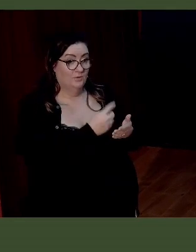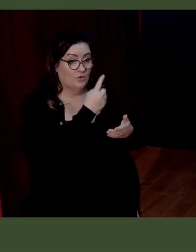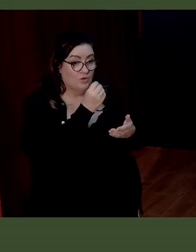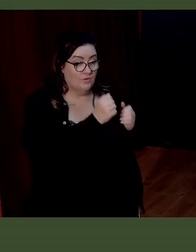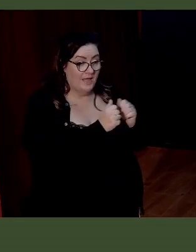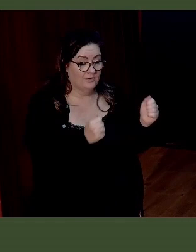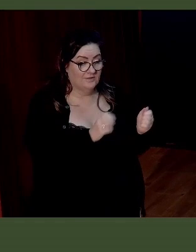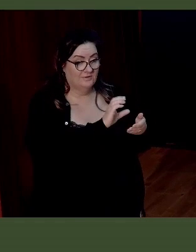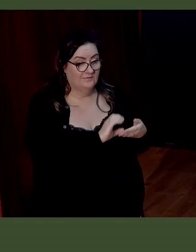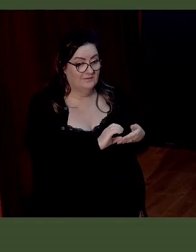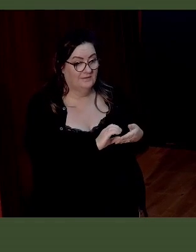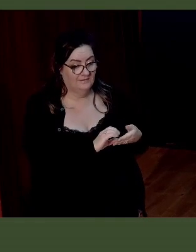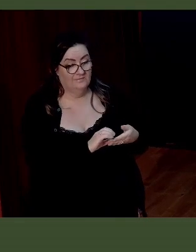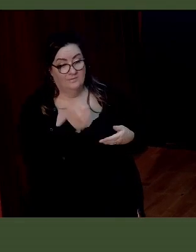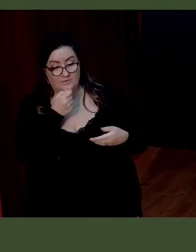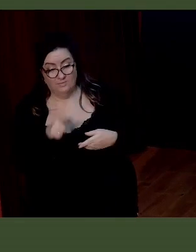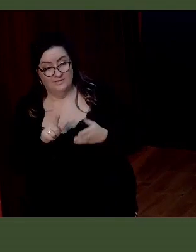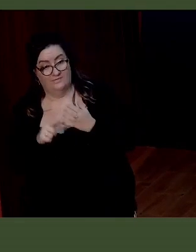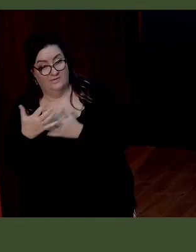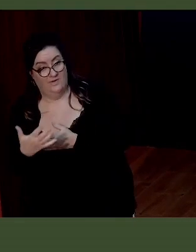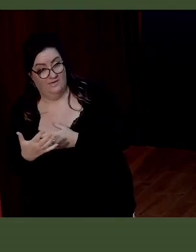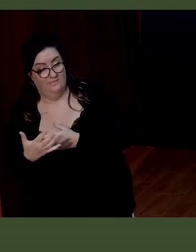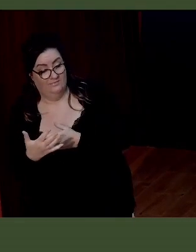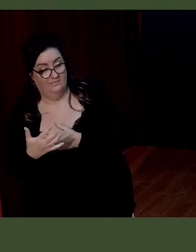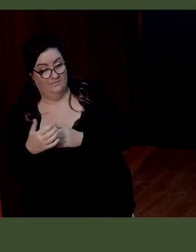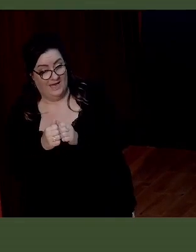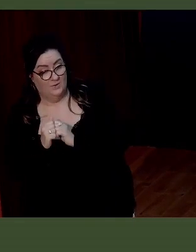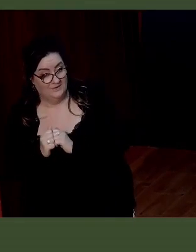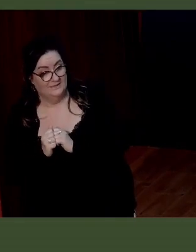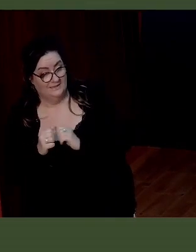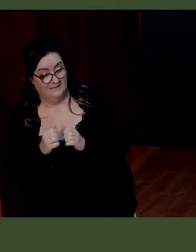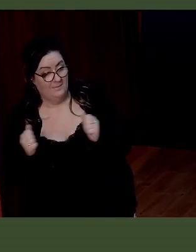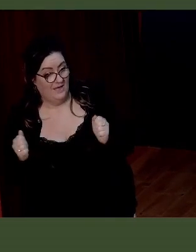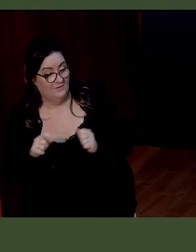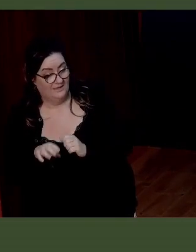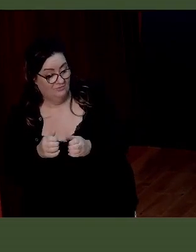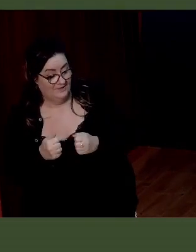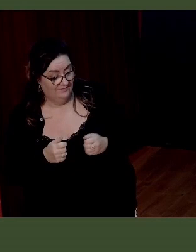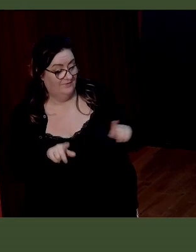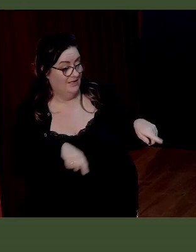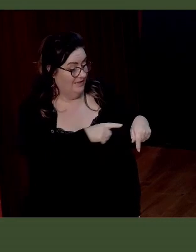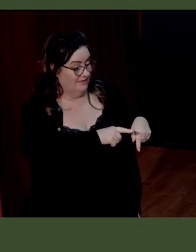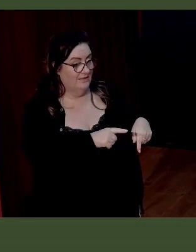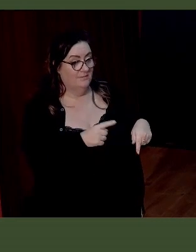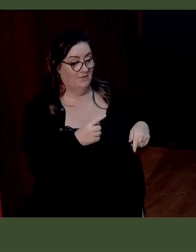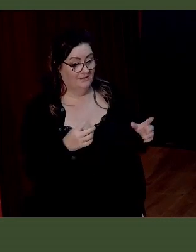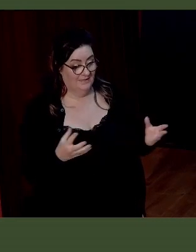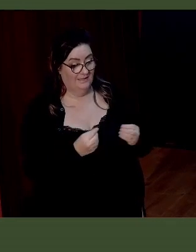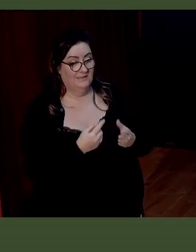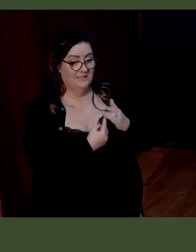Dublin Corporation, £75. The utility society, £100. Together, the